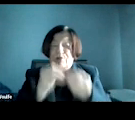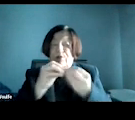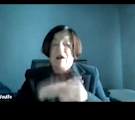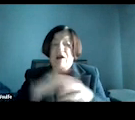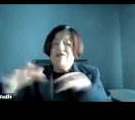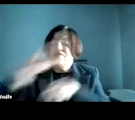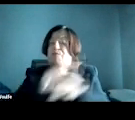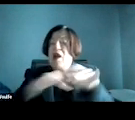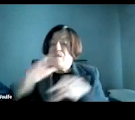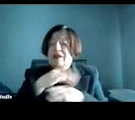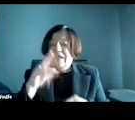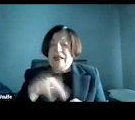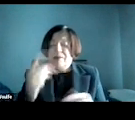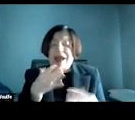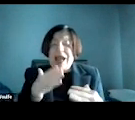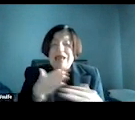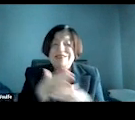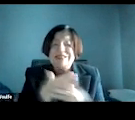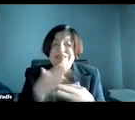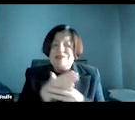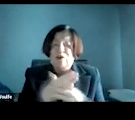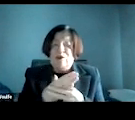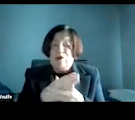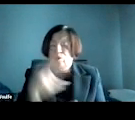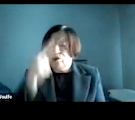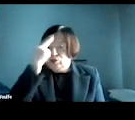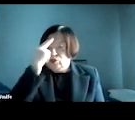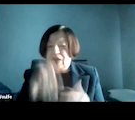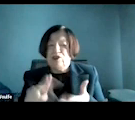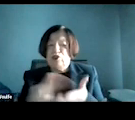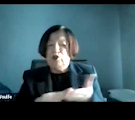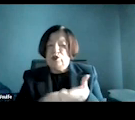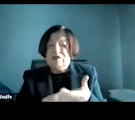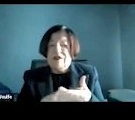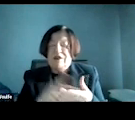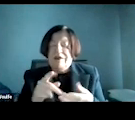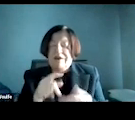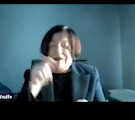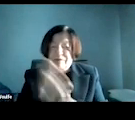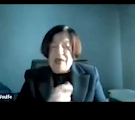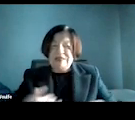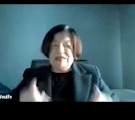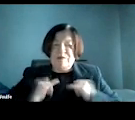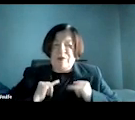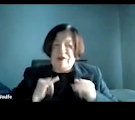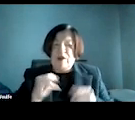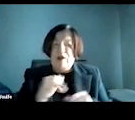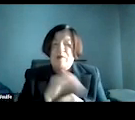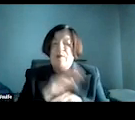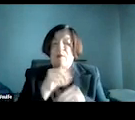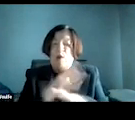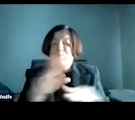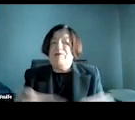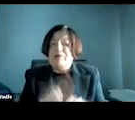environment so that it can be accessed, understood and used to the greatest extent possible by